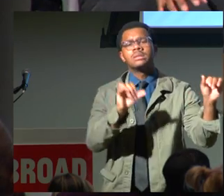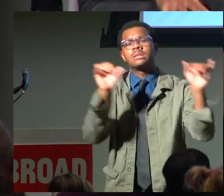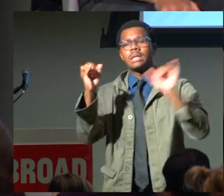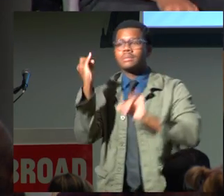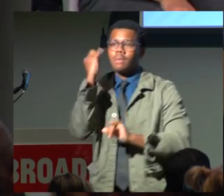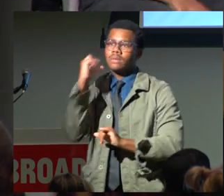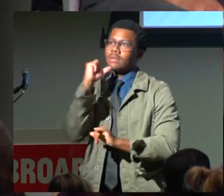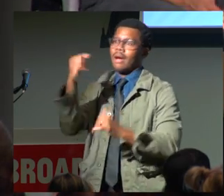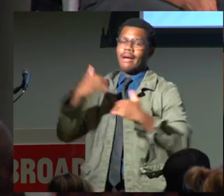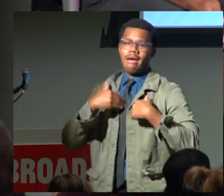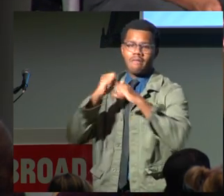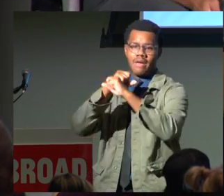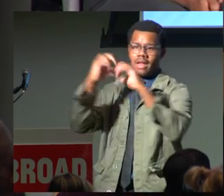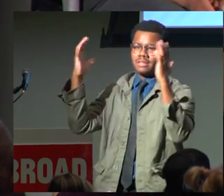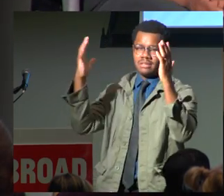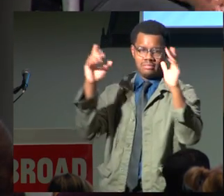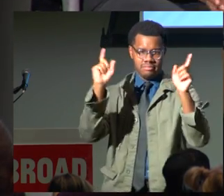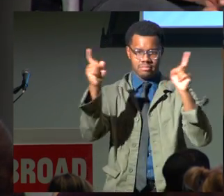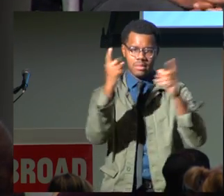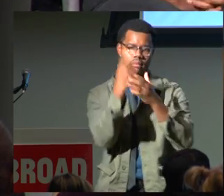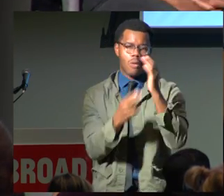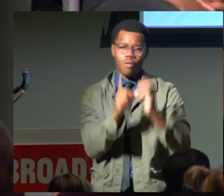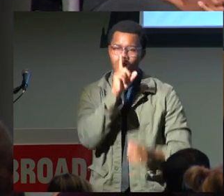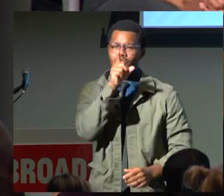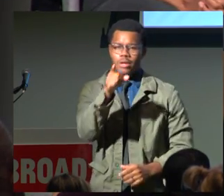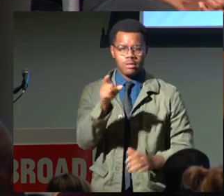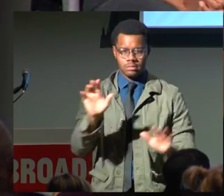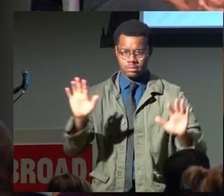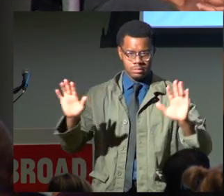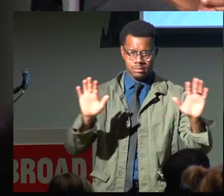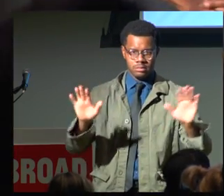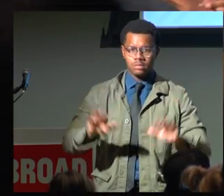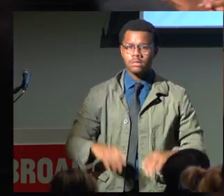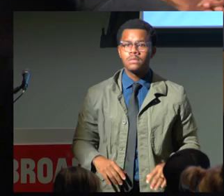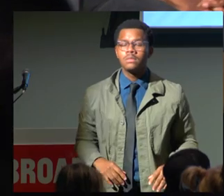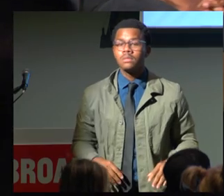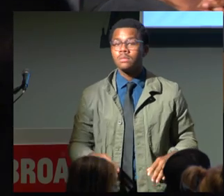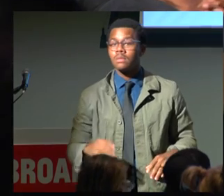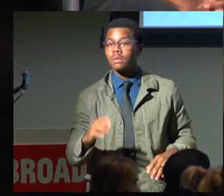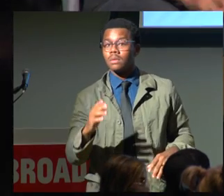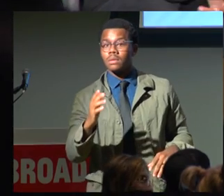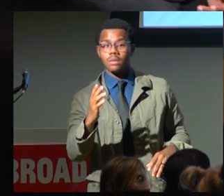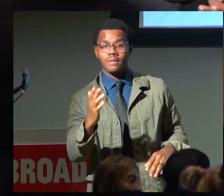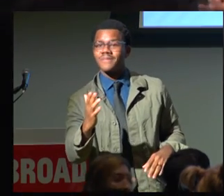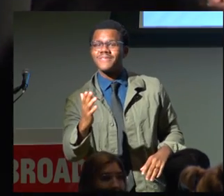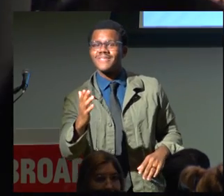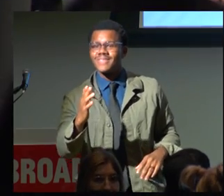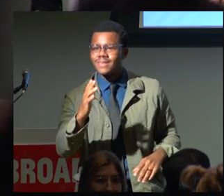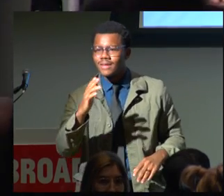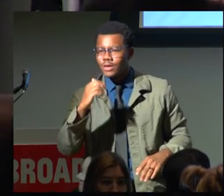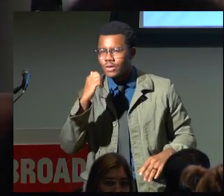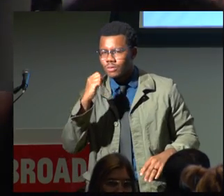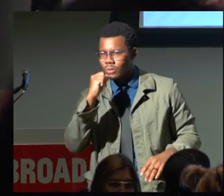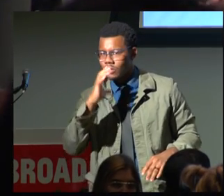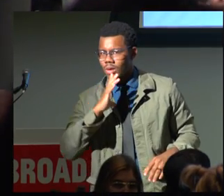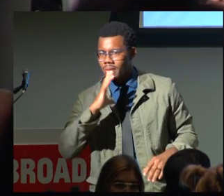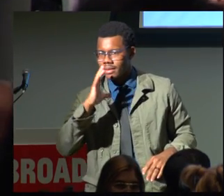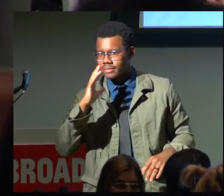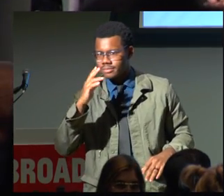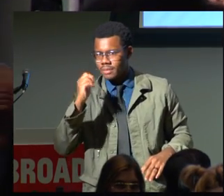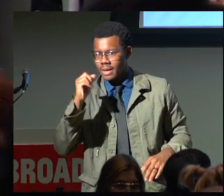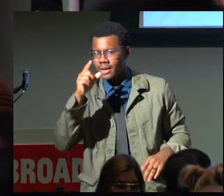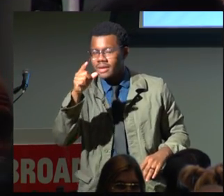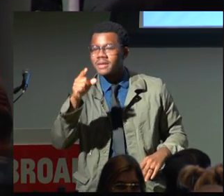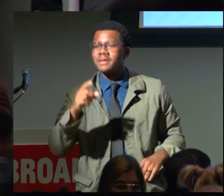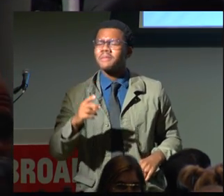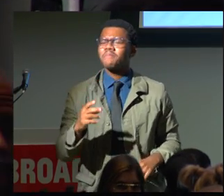Yeah. I got it. Any other questions? Oh, there's one. Oh, there's two. Hi. Firstly, I wanted to just say that I love seeing you guys as a couple. Kind of back and forth. Because I feel like you're very